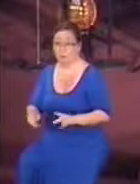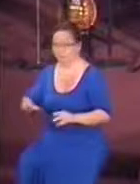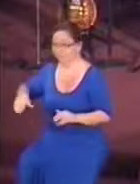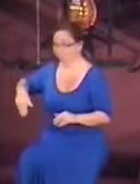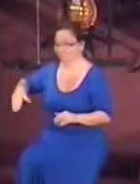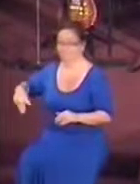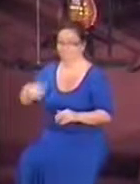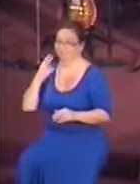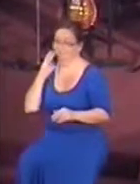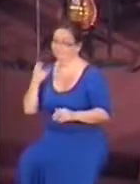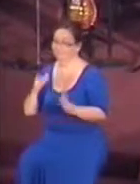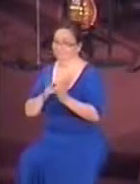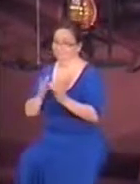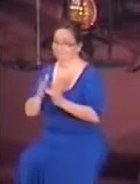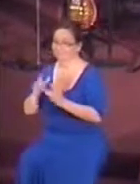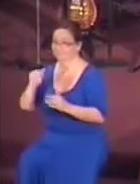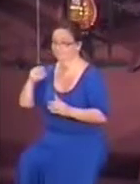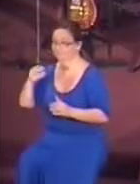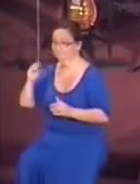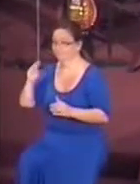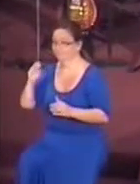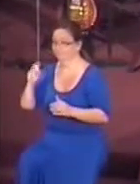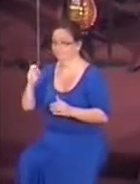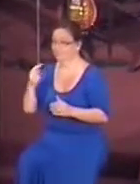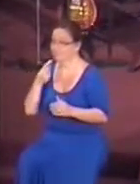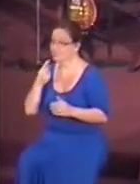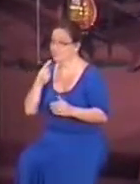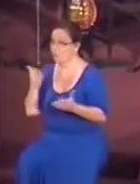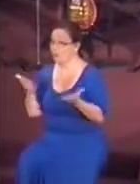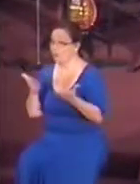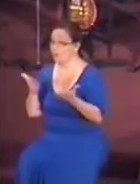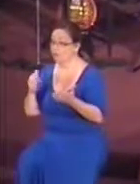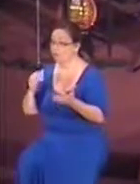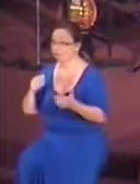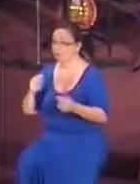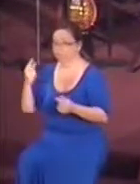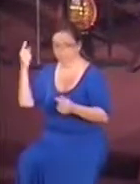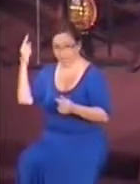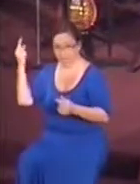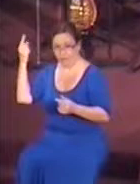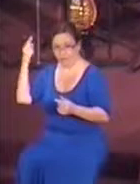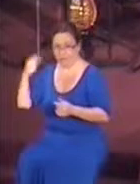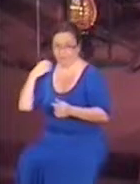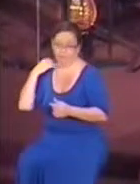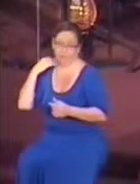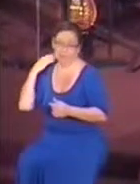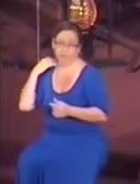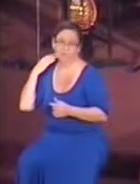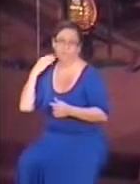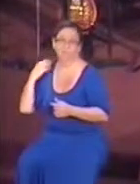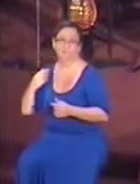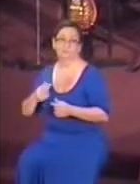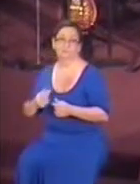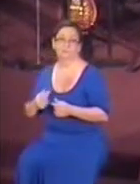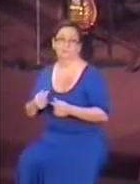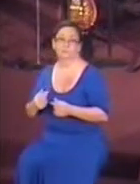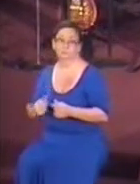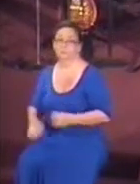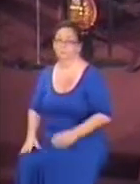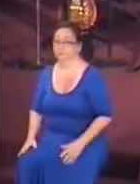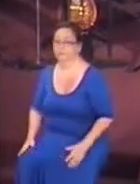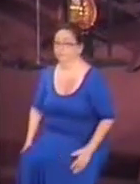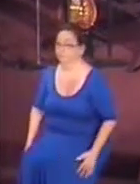name's Thomas. And look at what Thomas says here in John chapter 20, verse 24. Thomas, one of the 12, called